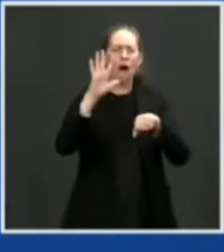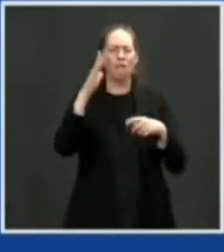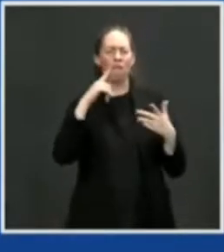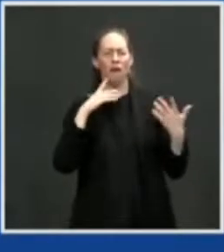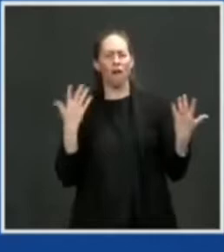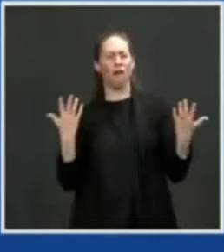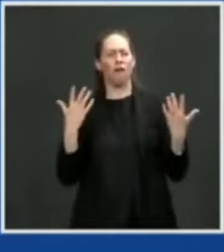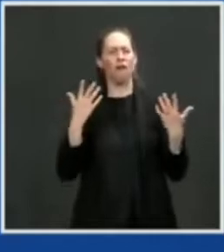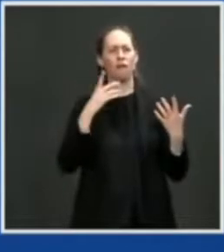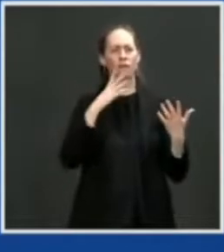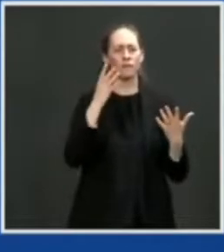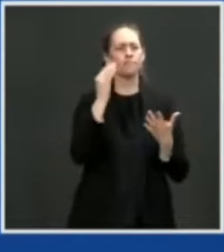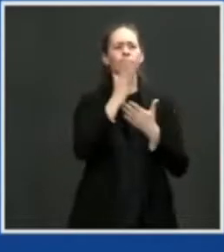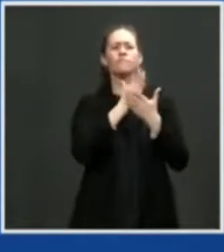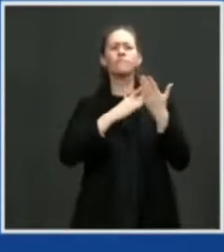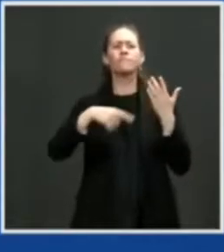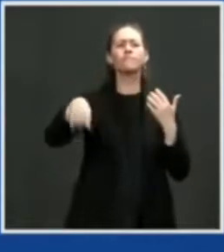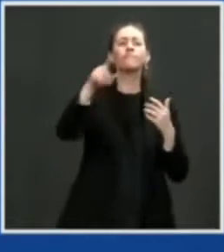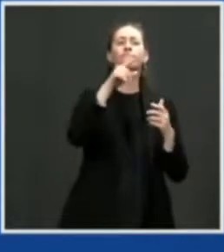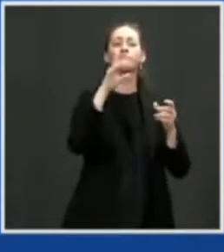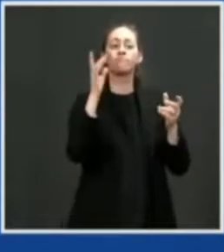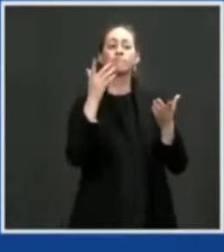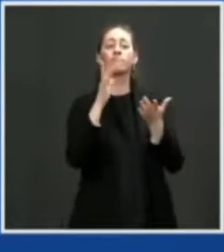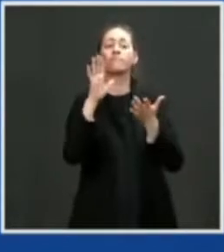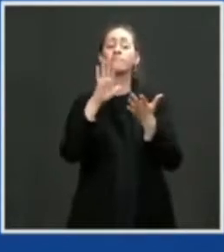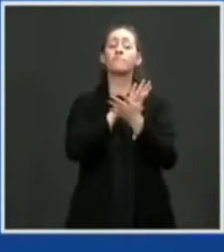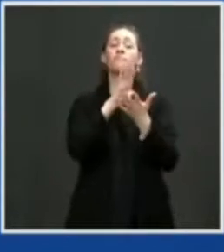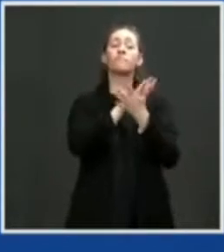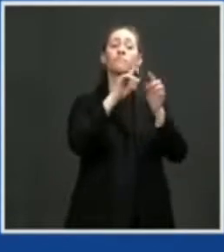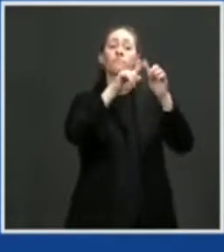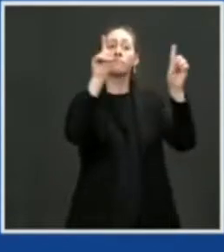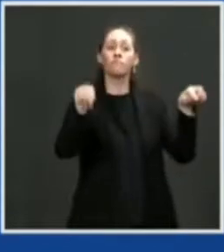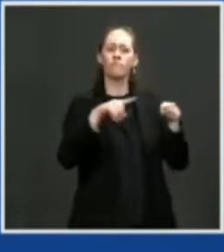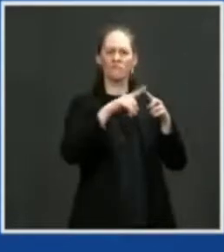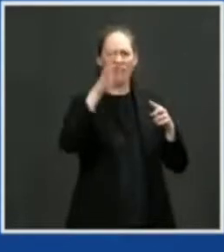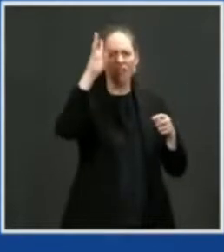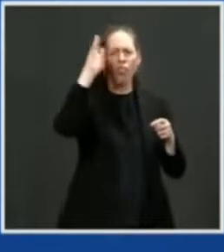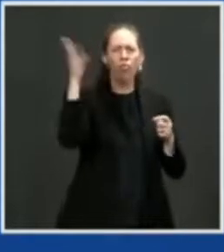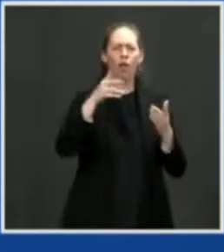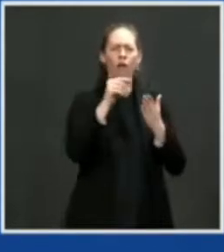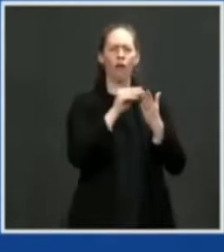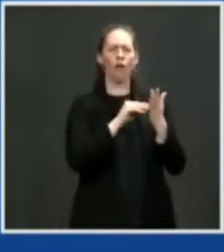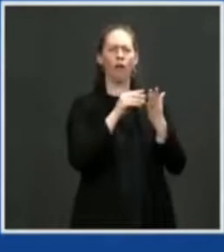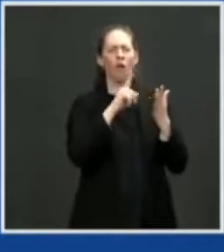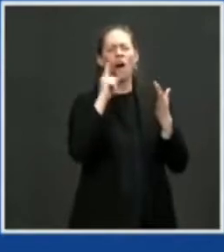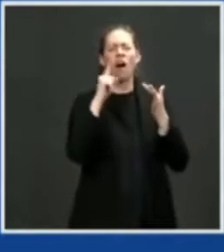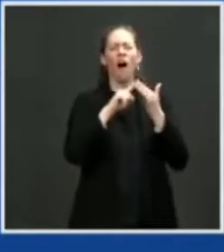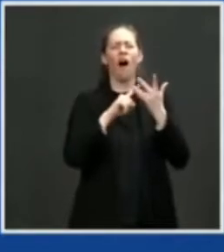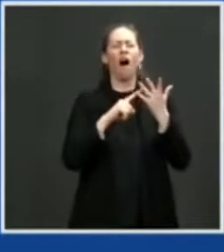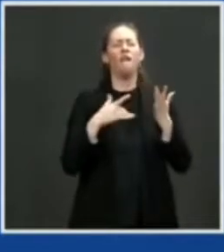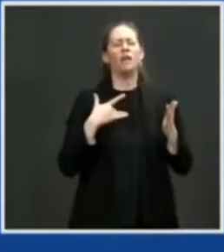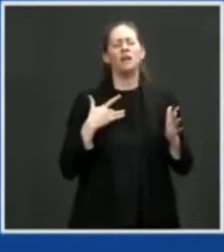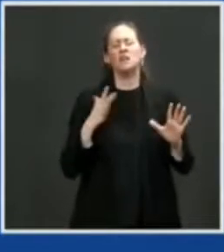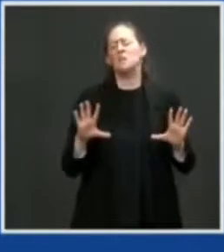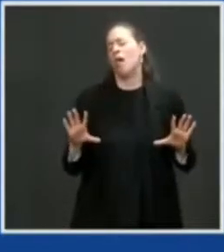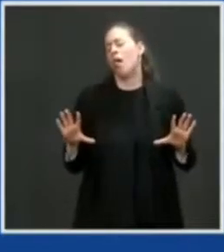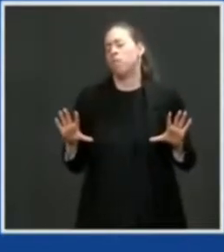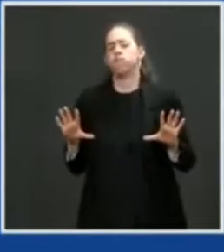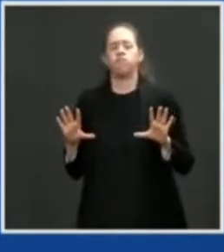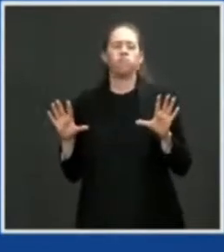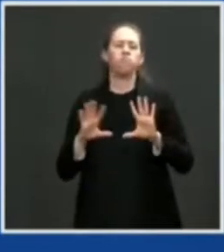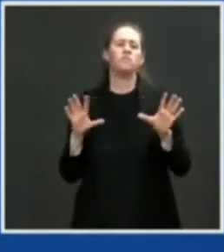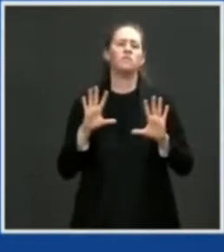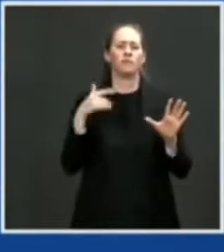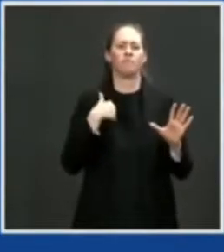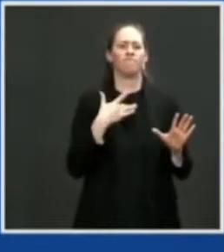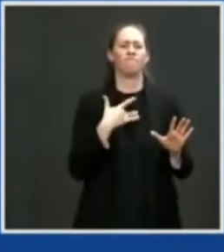the most rigid circumstances. It's all designed, and I'm going to spend my time doing 3 things.